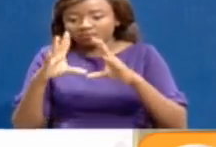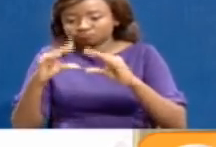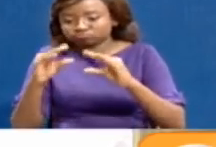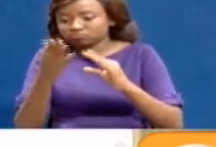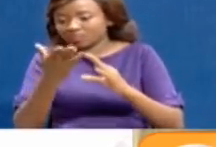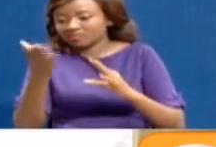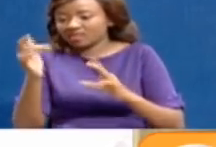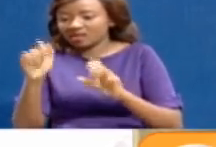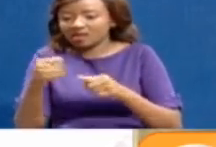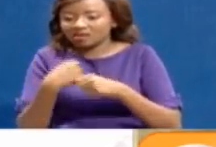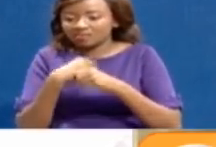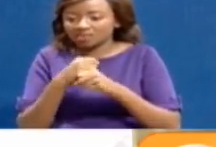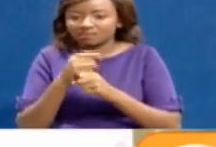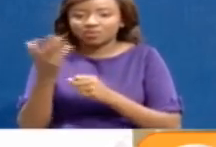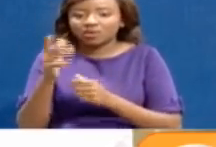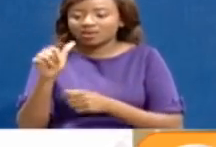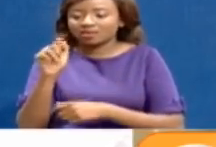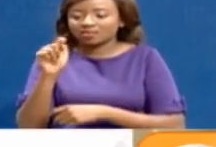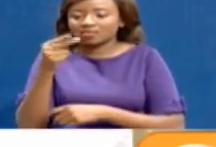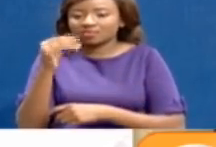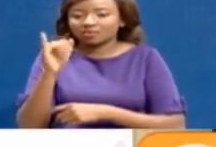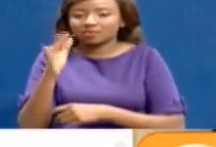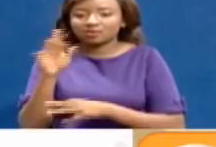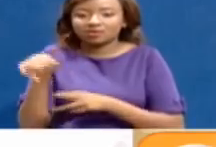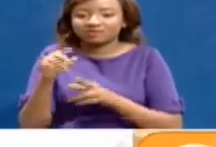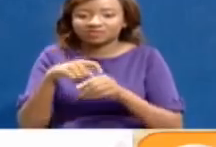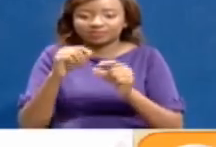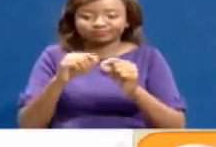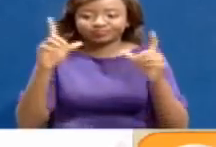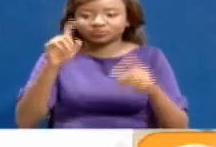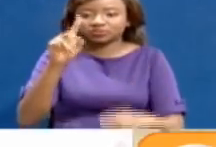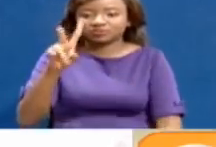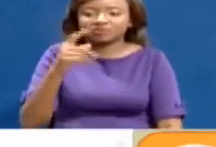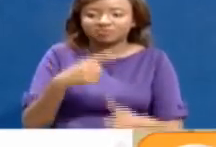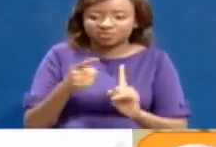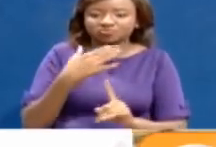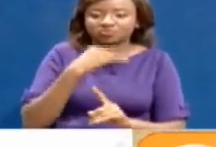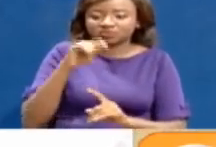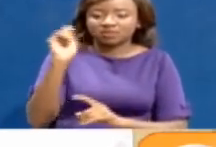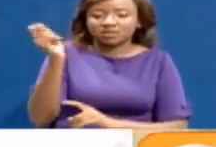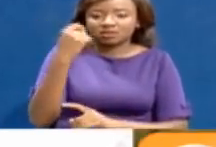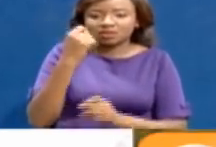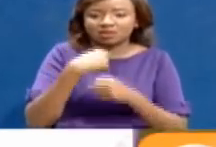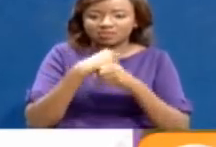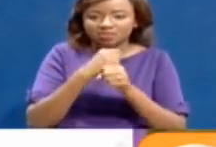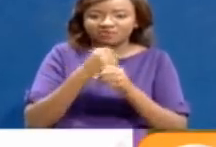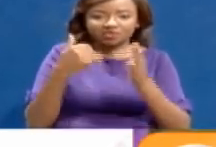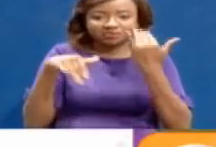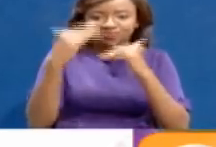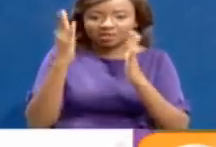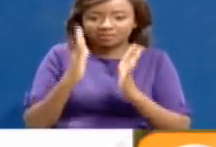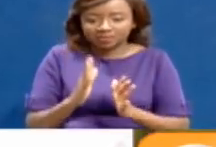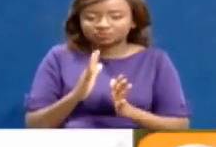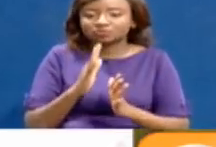Mail-In Corporation factory in Athi River are shown on TV, for Kenya to become a manufacturing giant nevertheless,